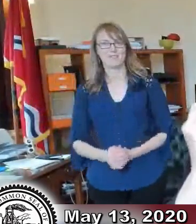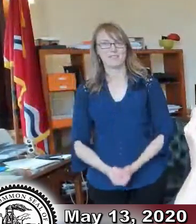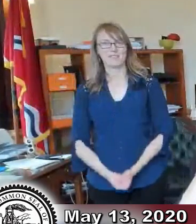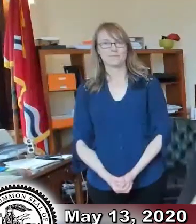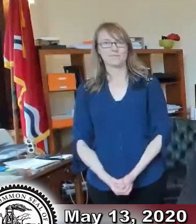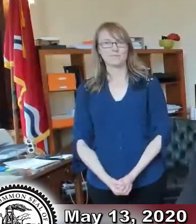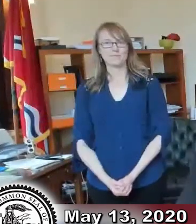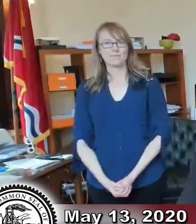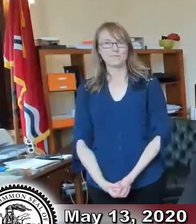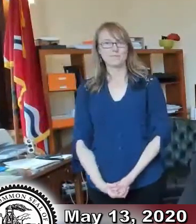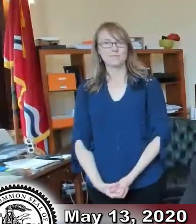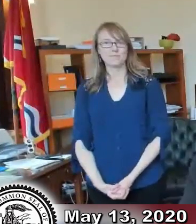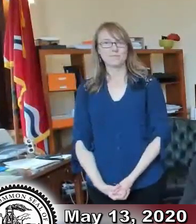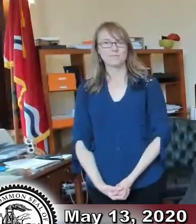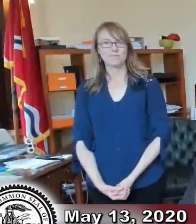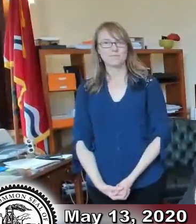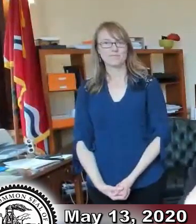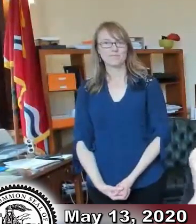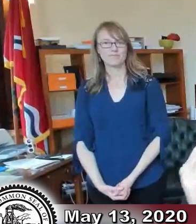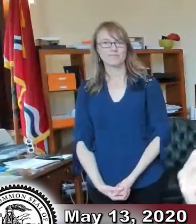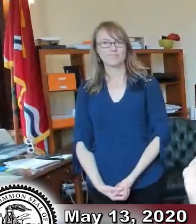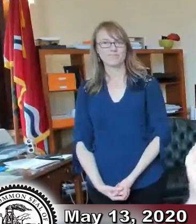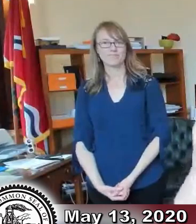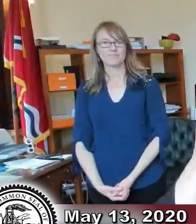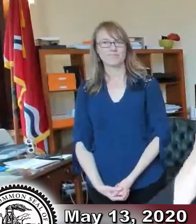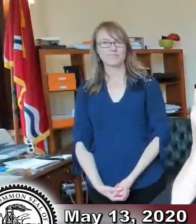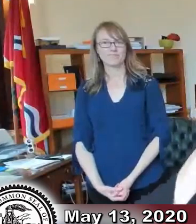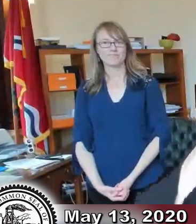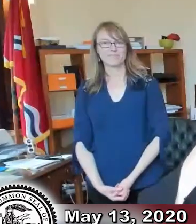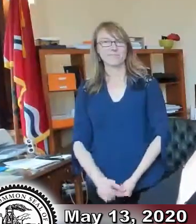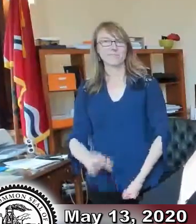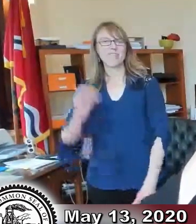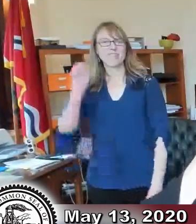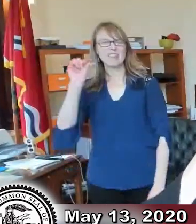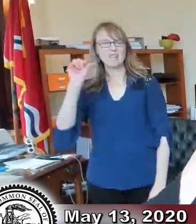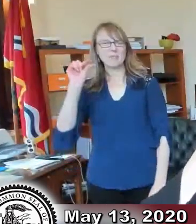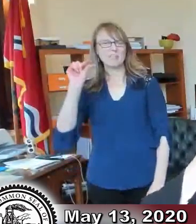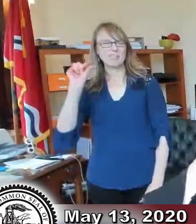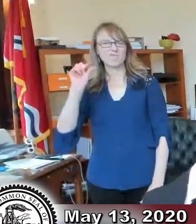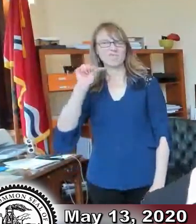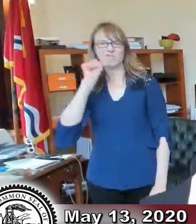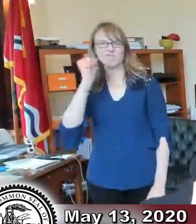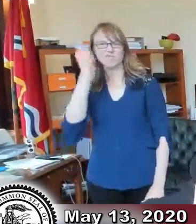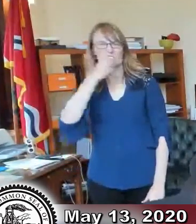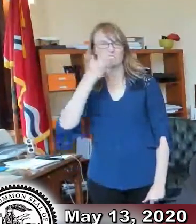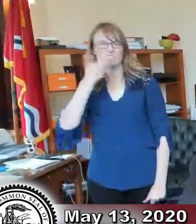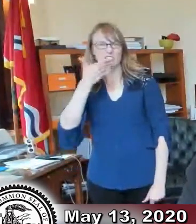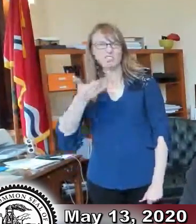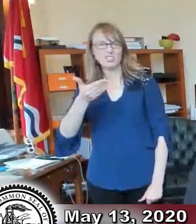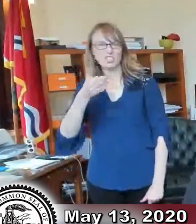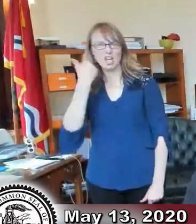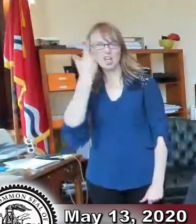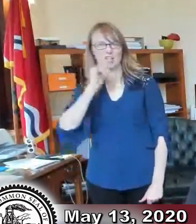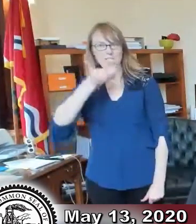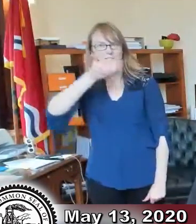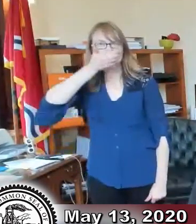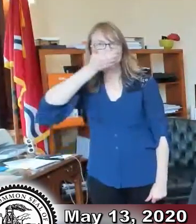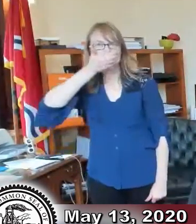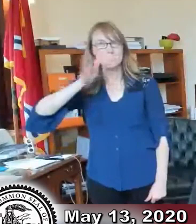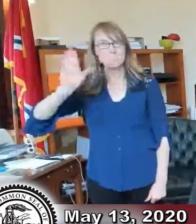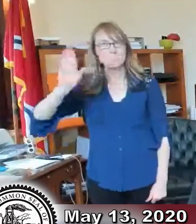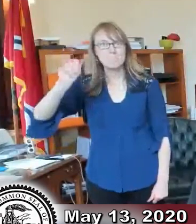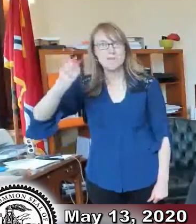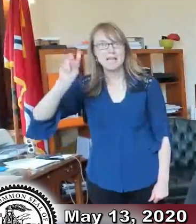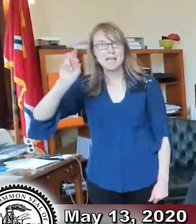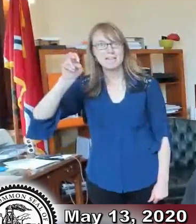It's kind of, a little bit, doesn't look that great. I look kind of like a bandit right now.